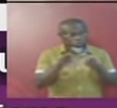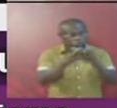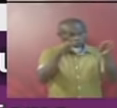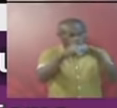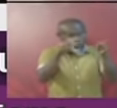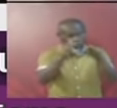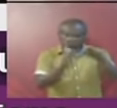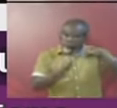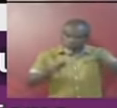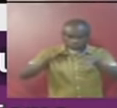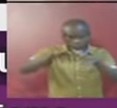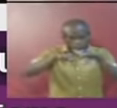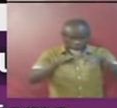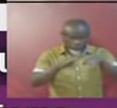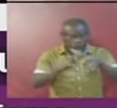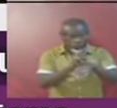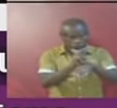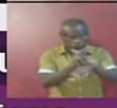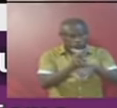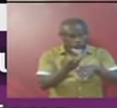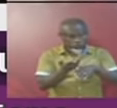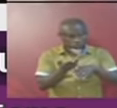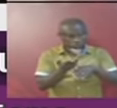having limited use of the beach,